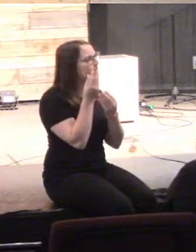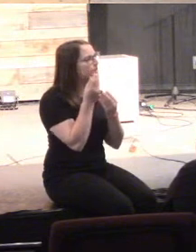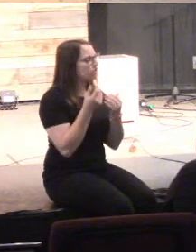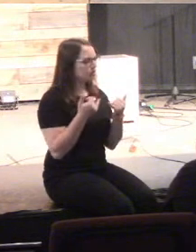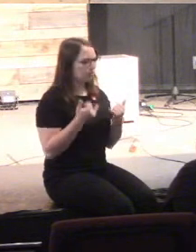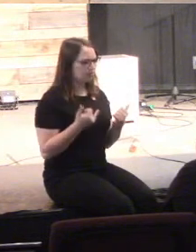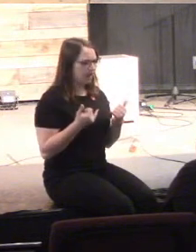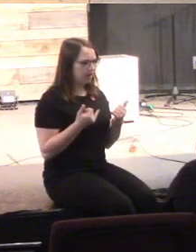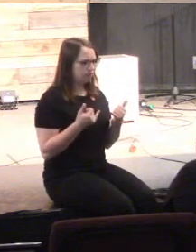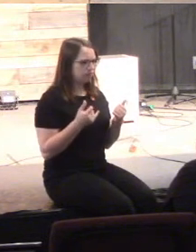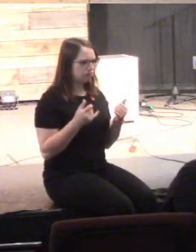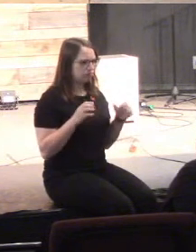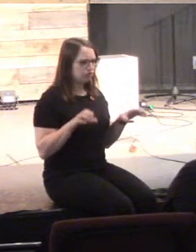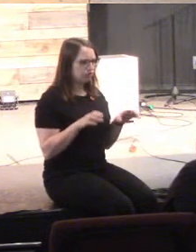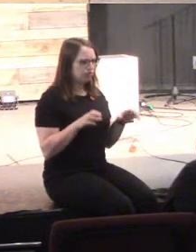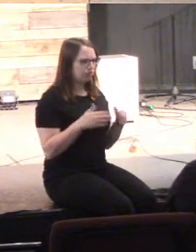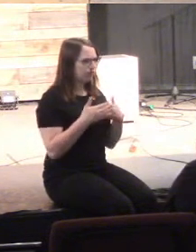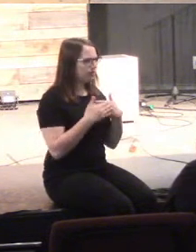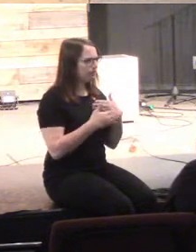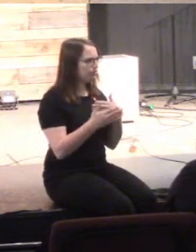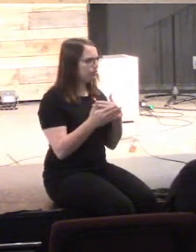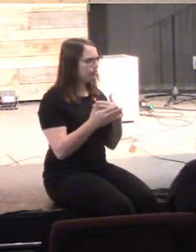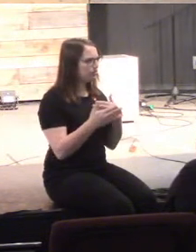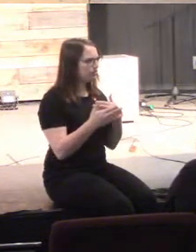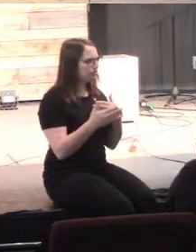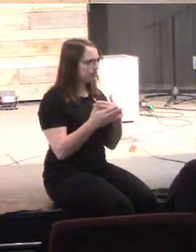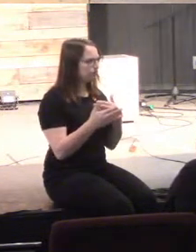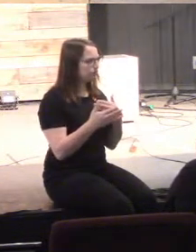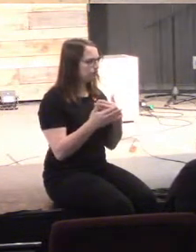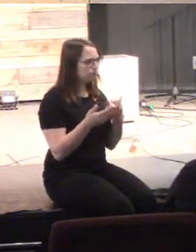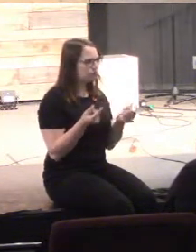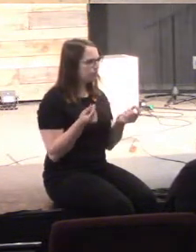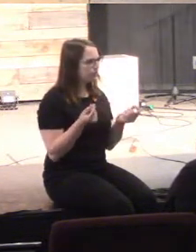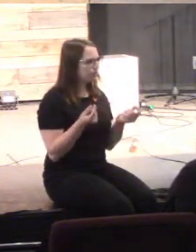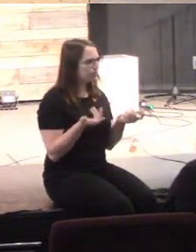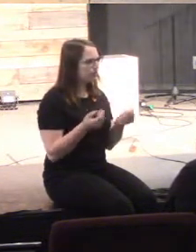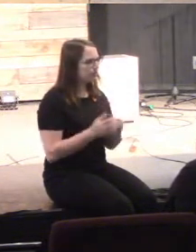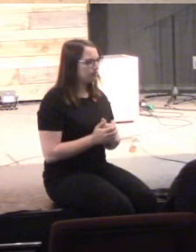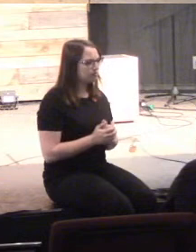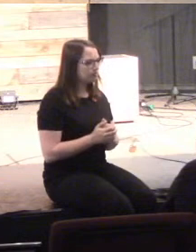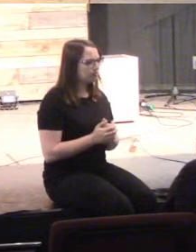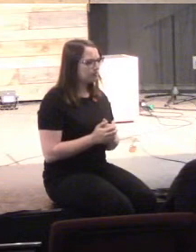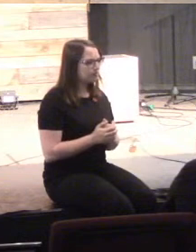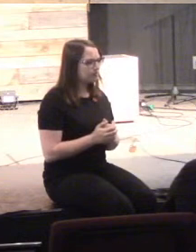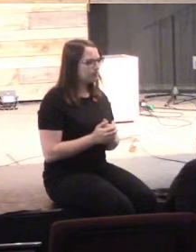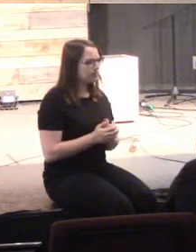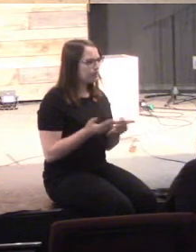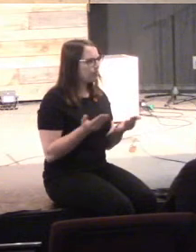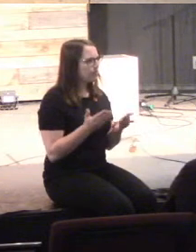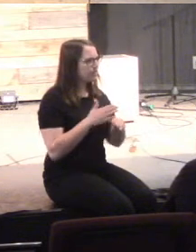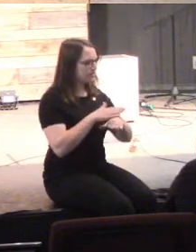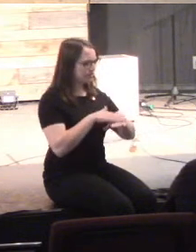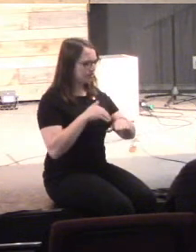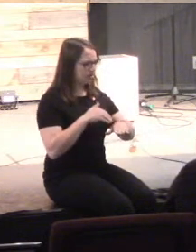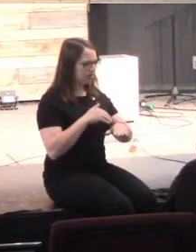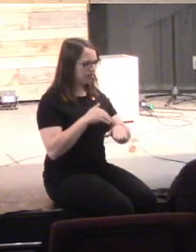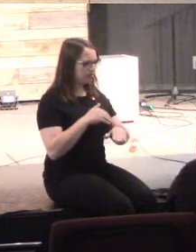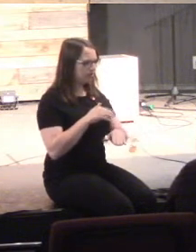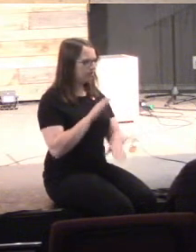we heard? You know, what is the call on your heart right